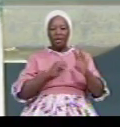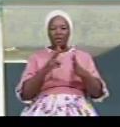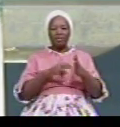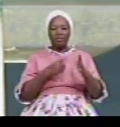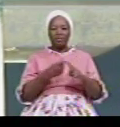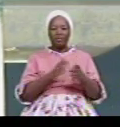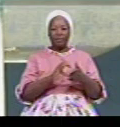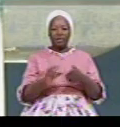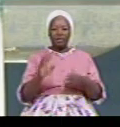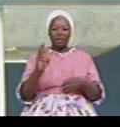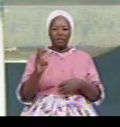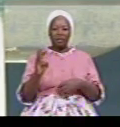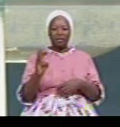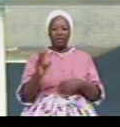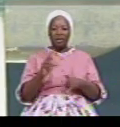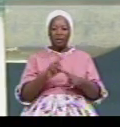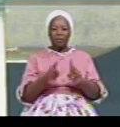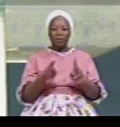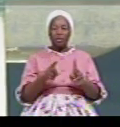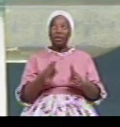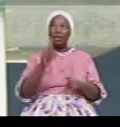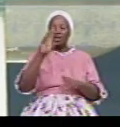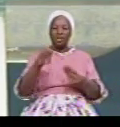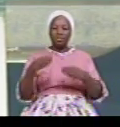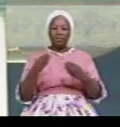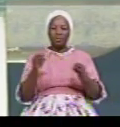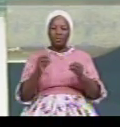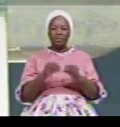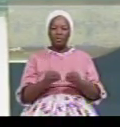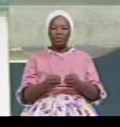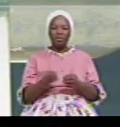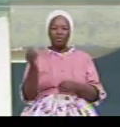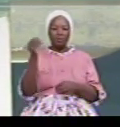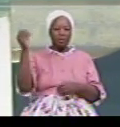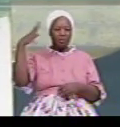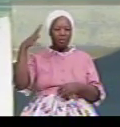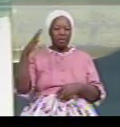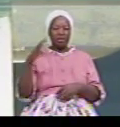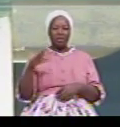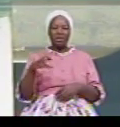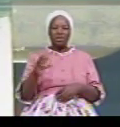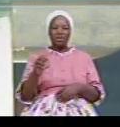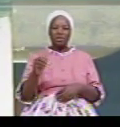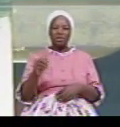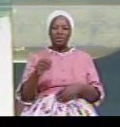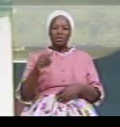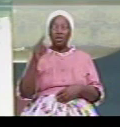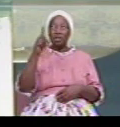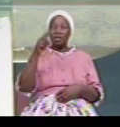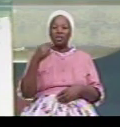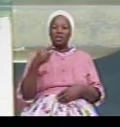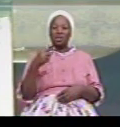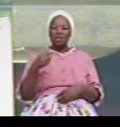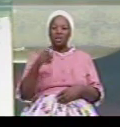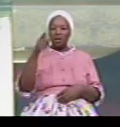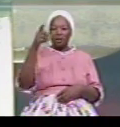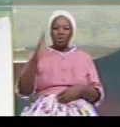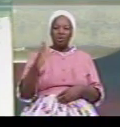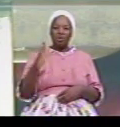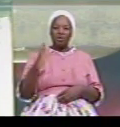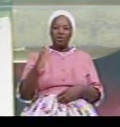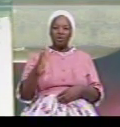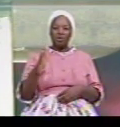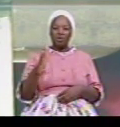6. But he giveth more grace. Wherefore, he saith, God resisteth